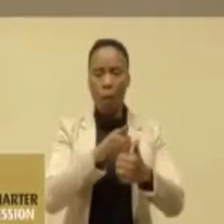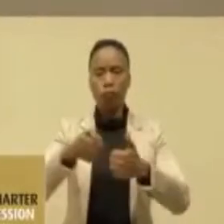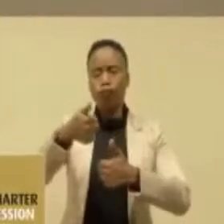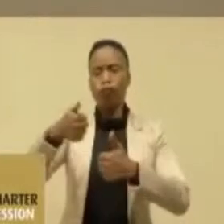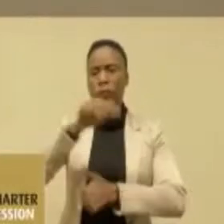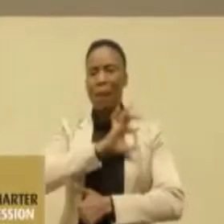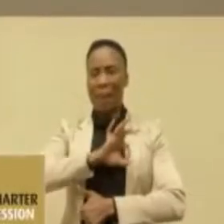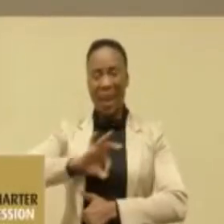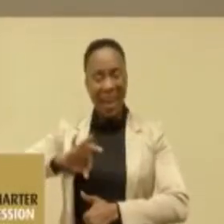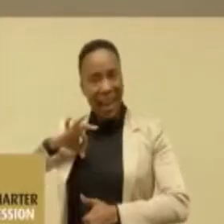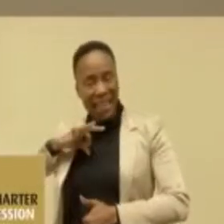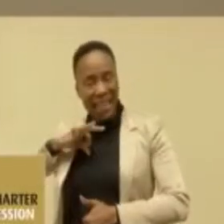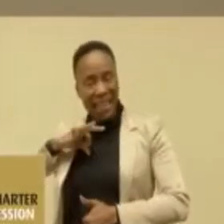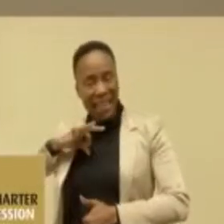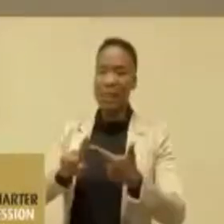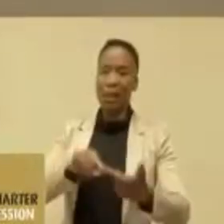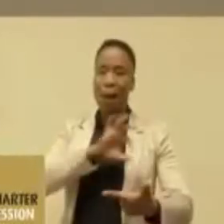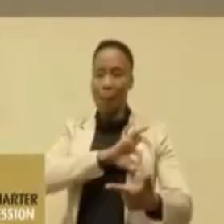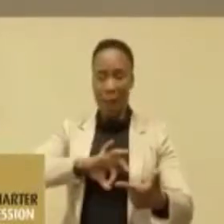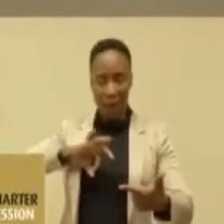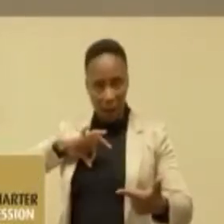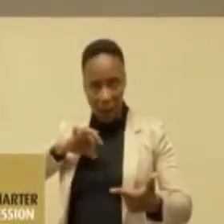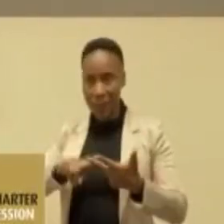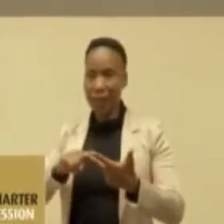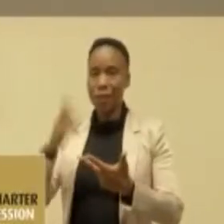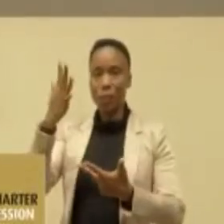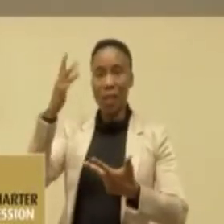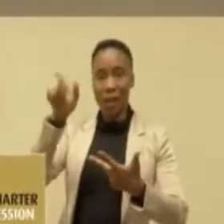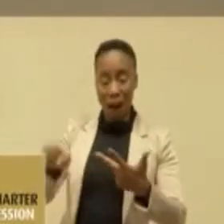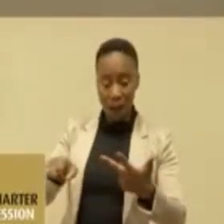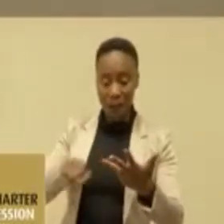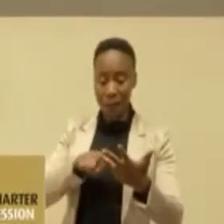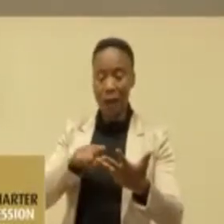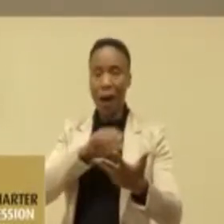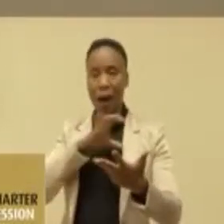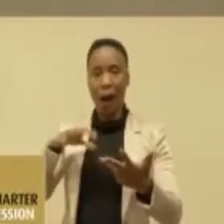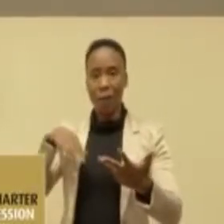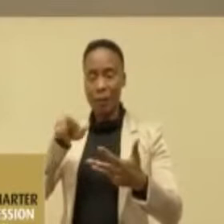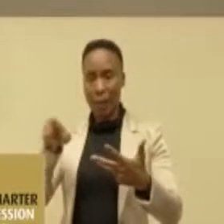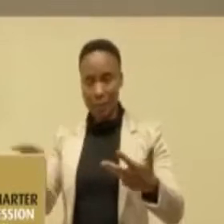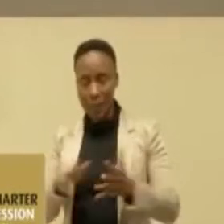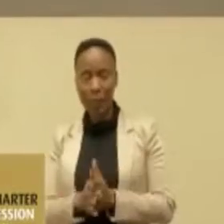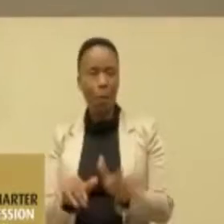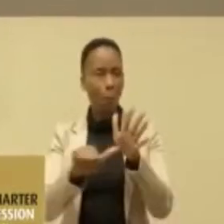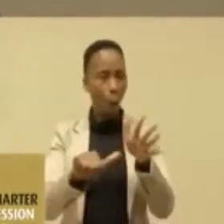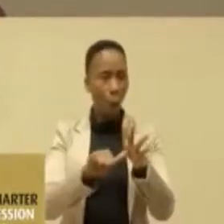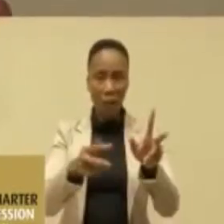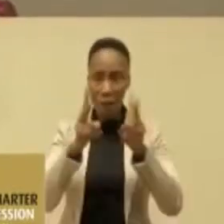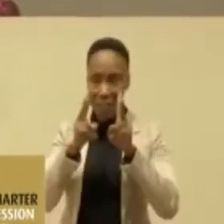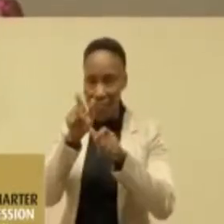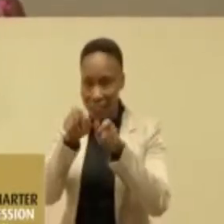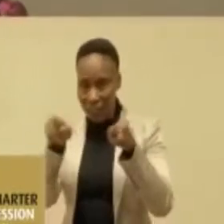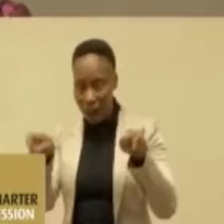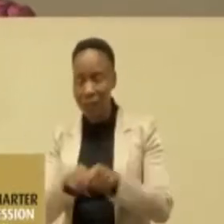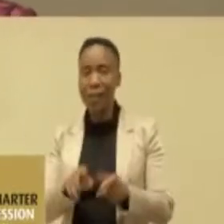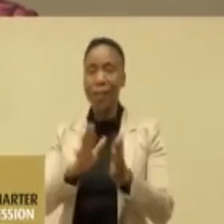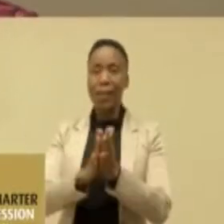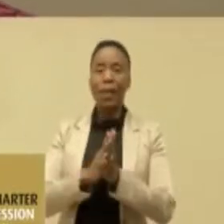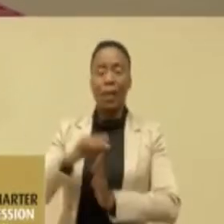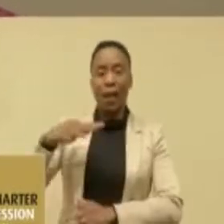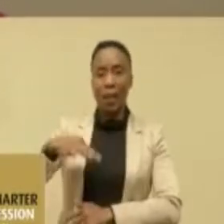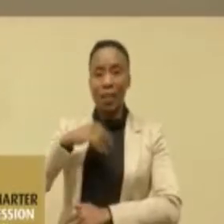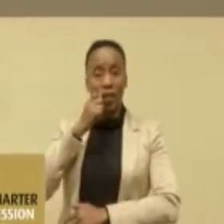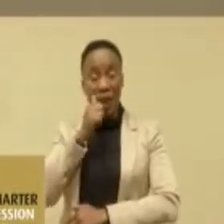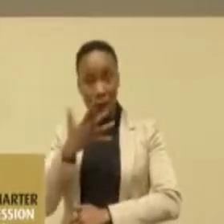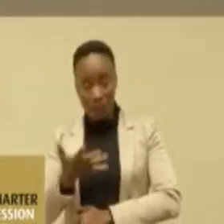mayors and mayors speakers and counselors esteemed guests ladies and gentlemen i am